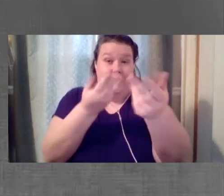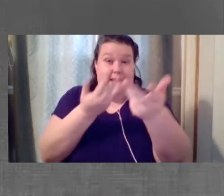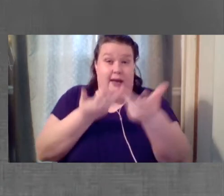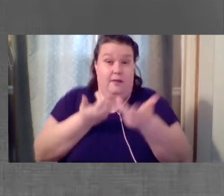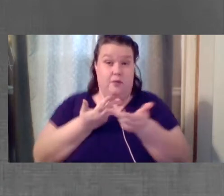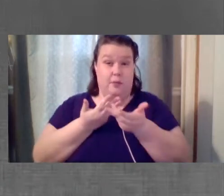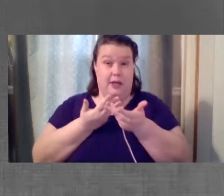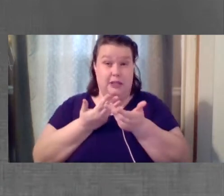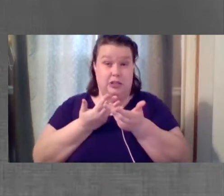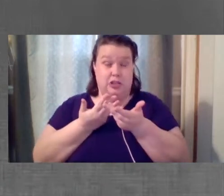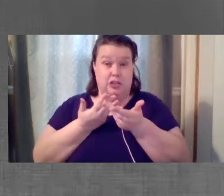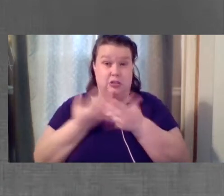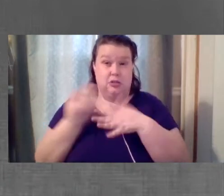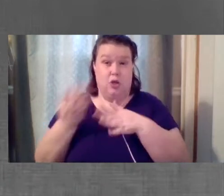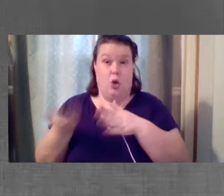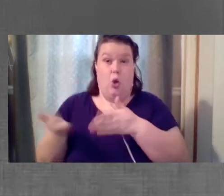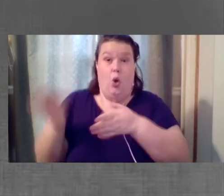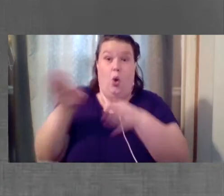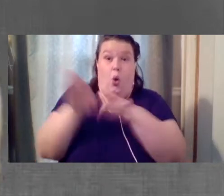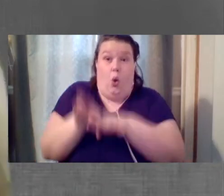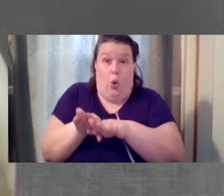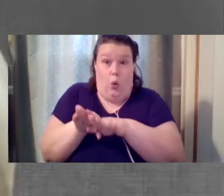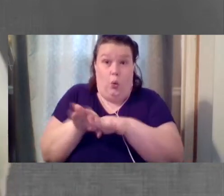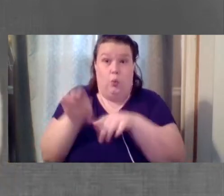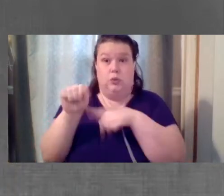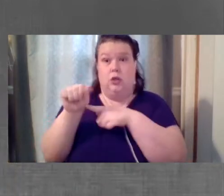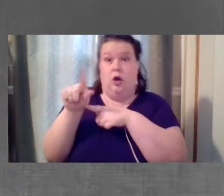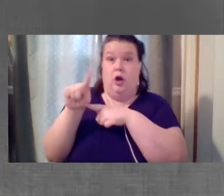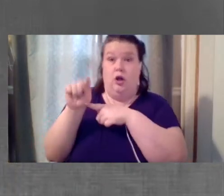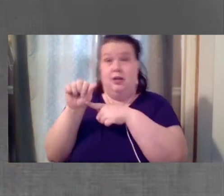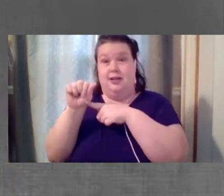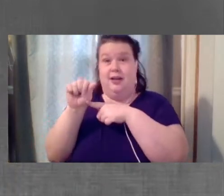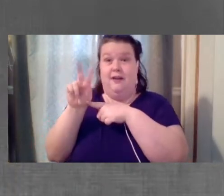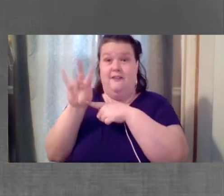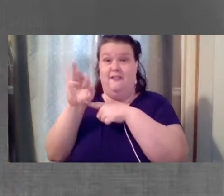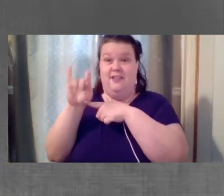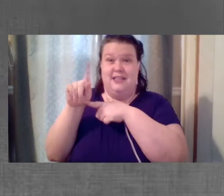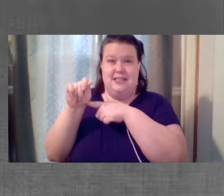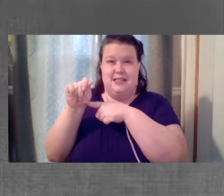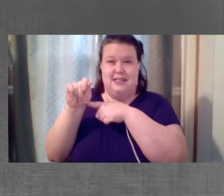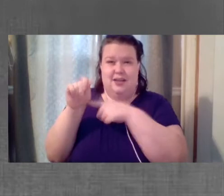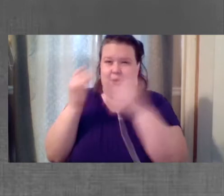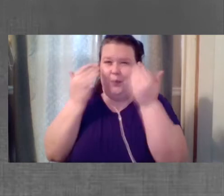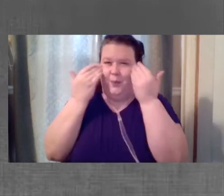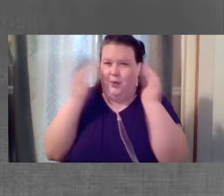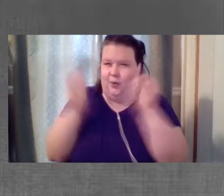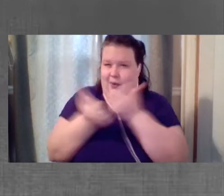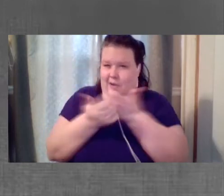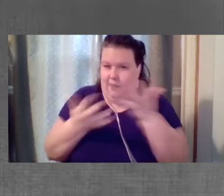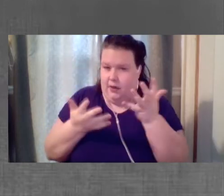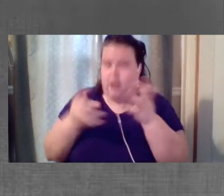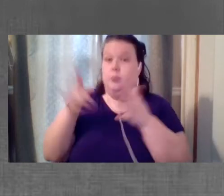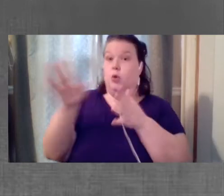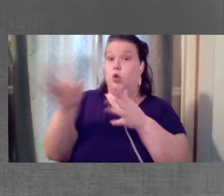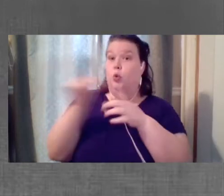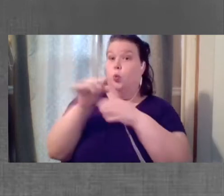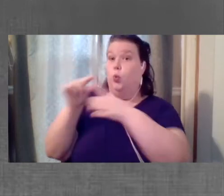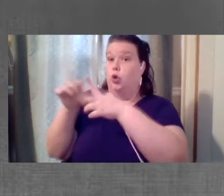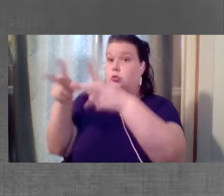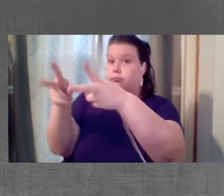necessarily being on the chopping block, but I do hear what you're saying and I'm going to write it down exactly the way you said it.